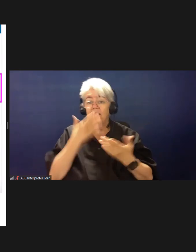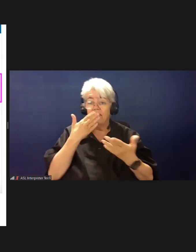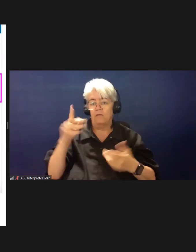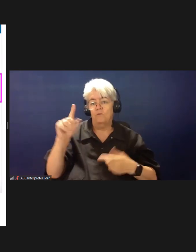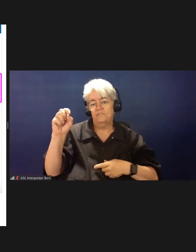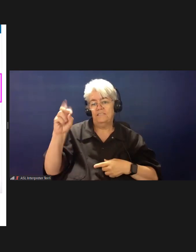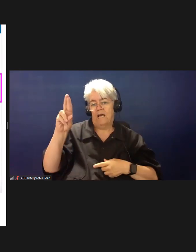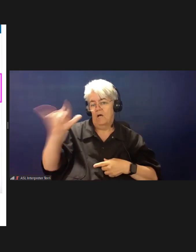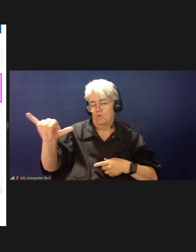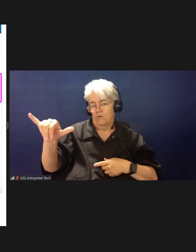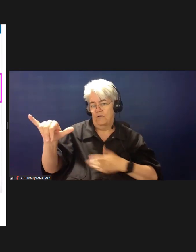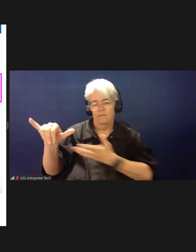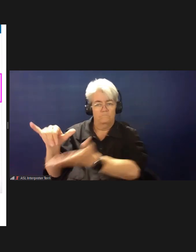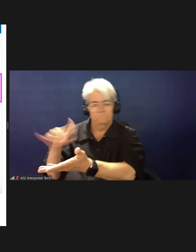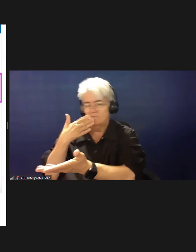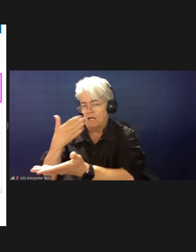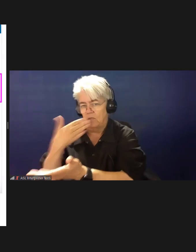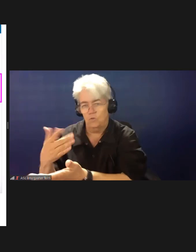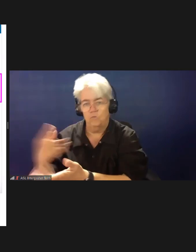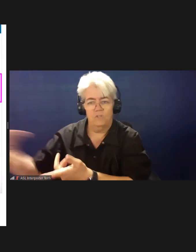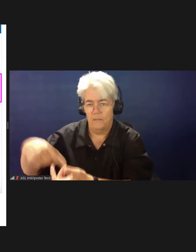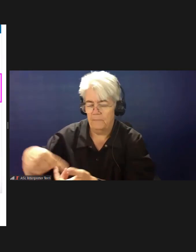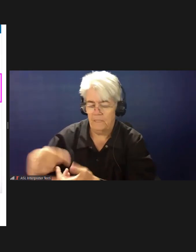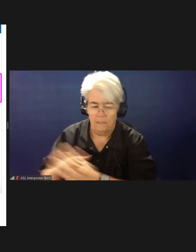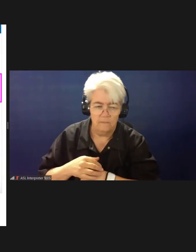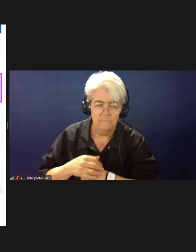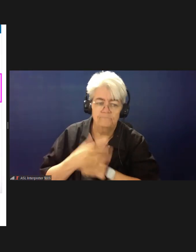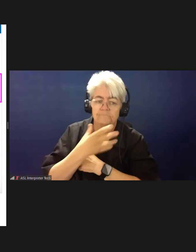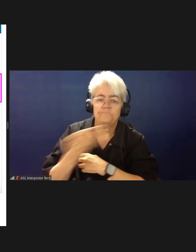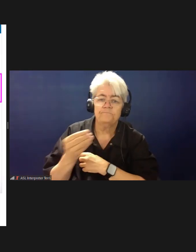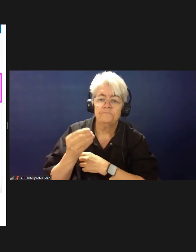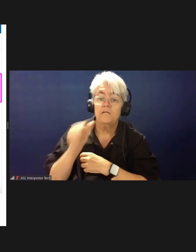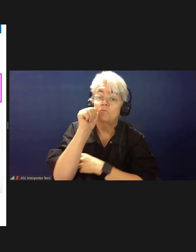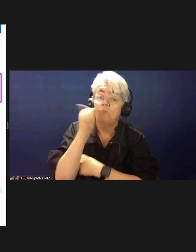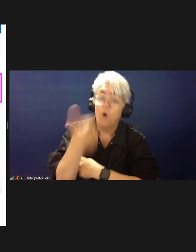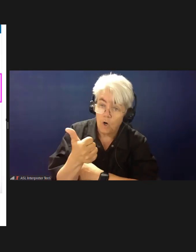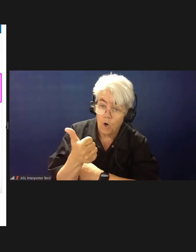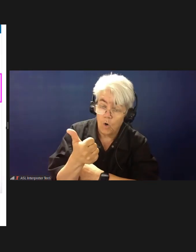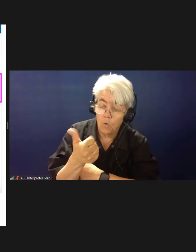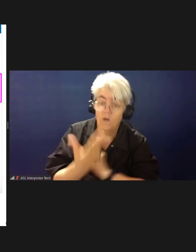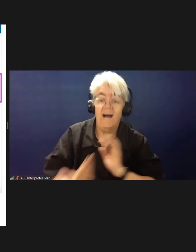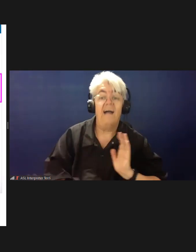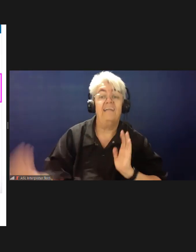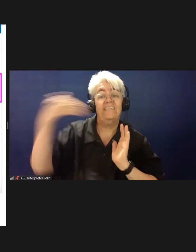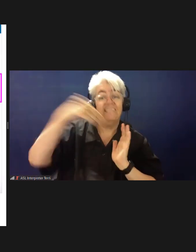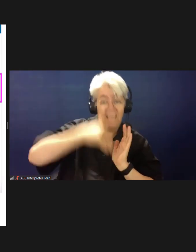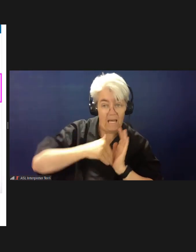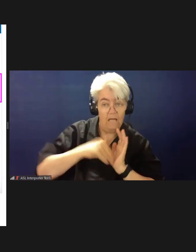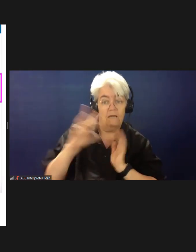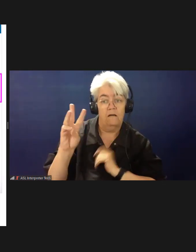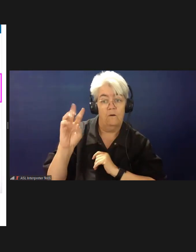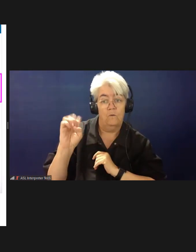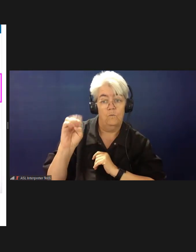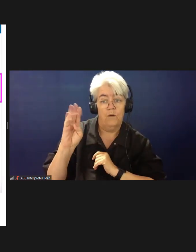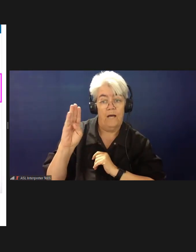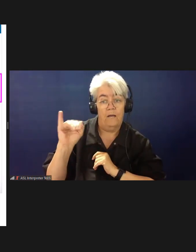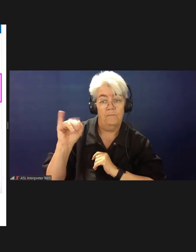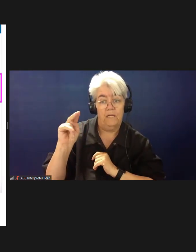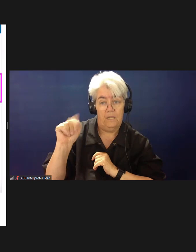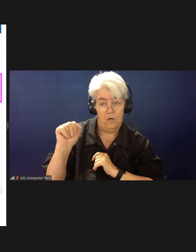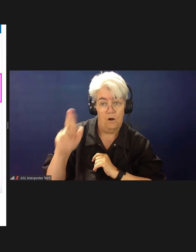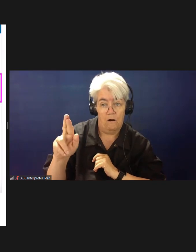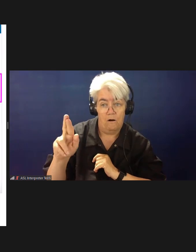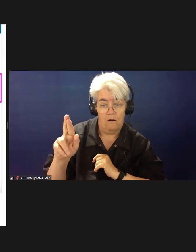of course, as always, thank you. Tomorrow is another webinar. So